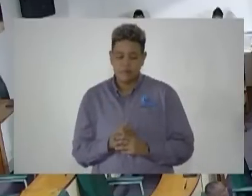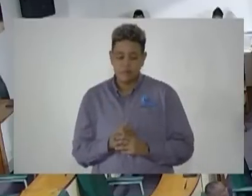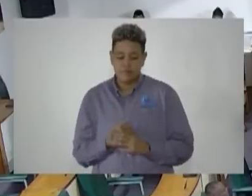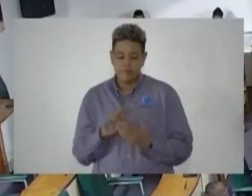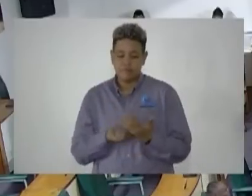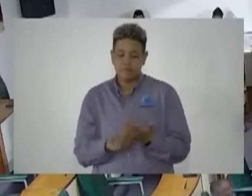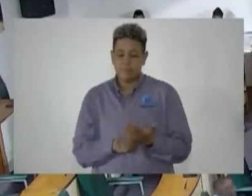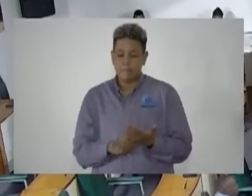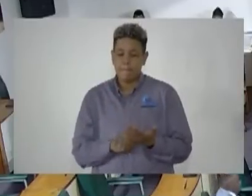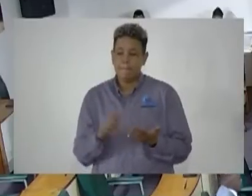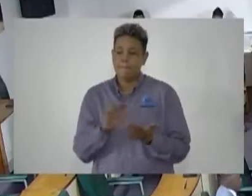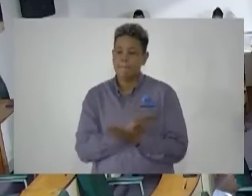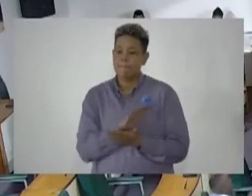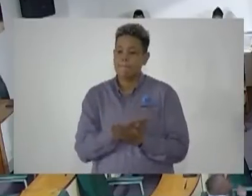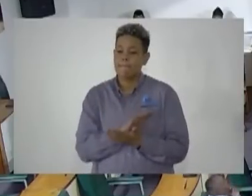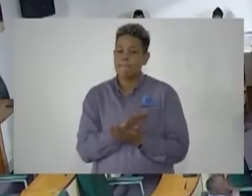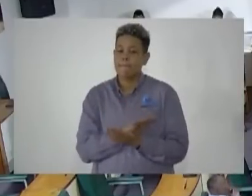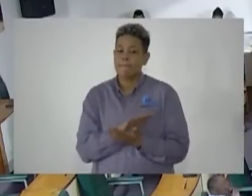Petitions.